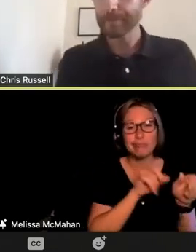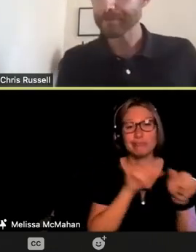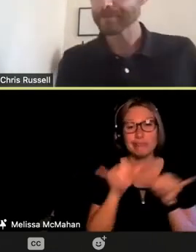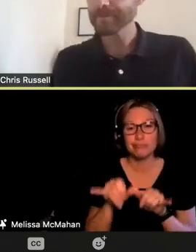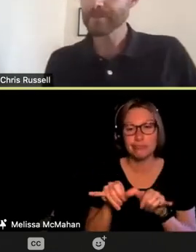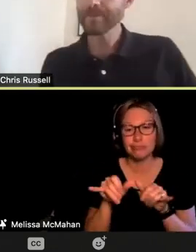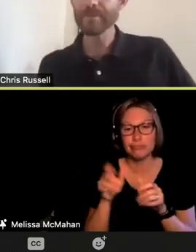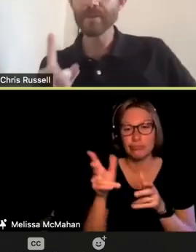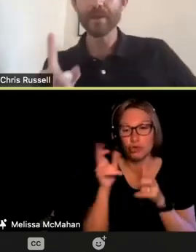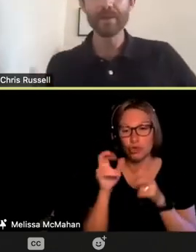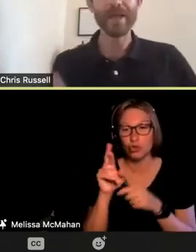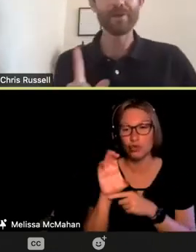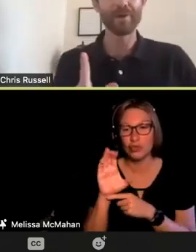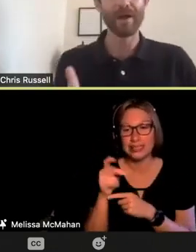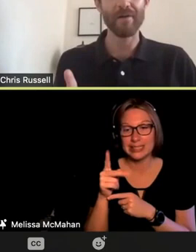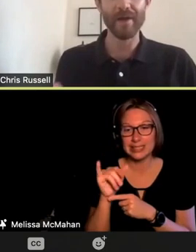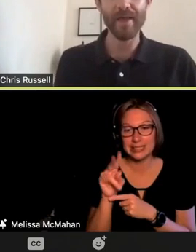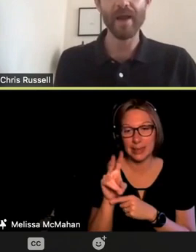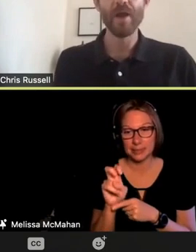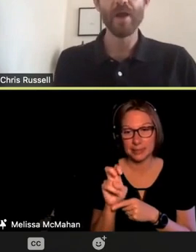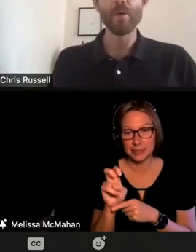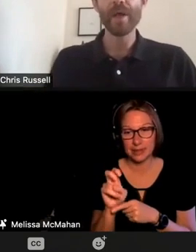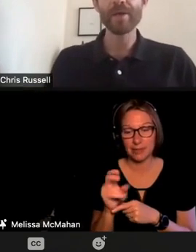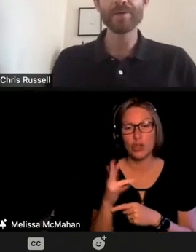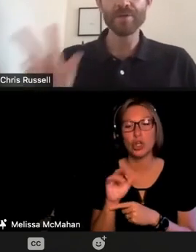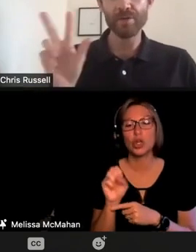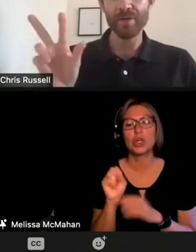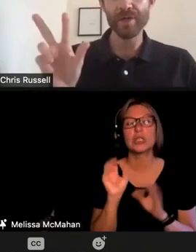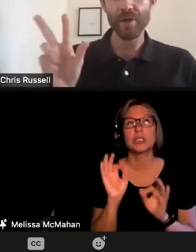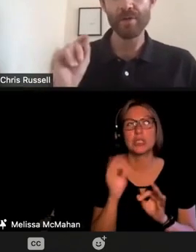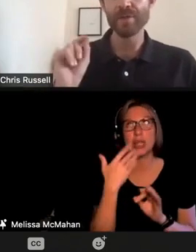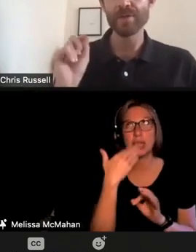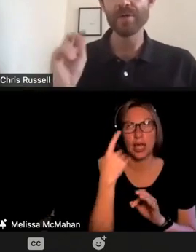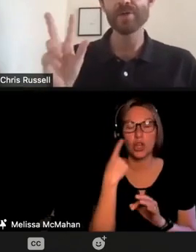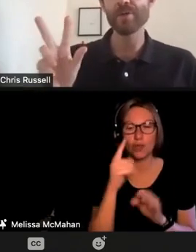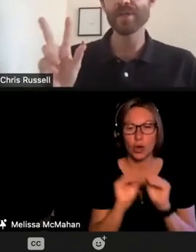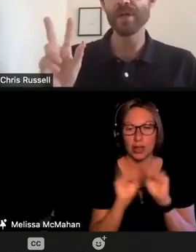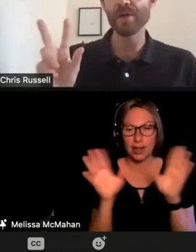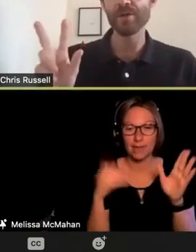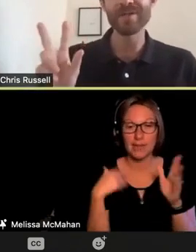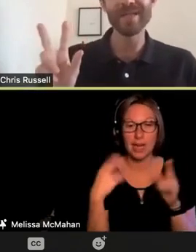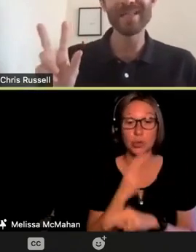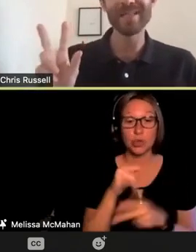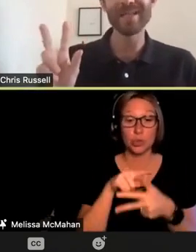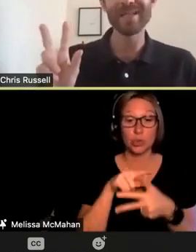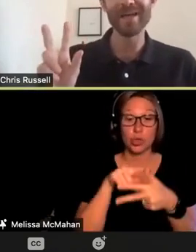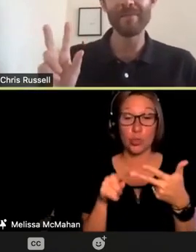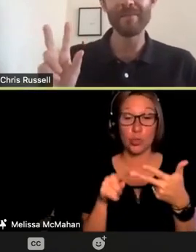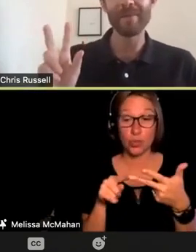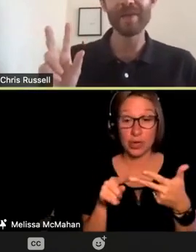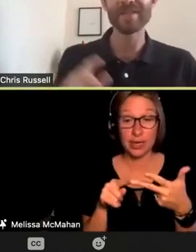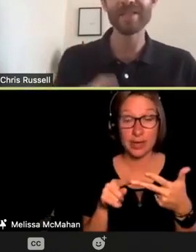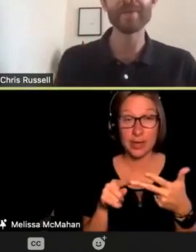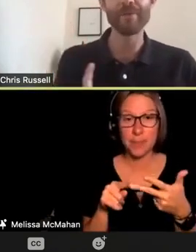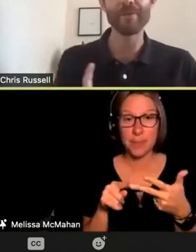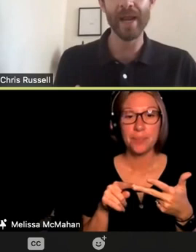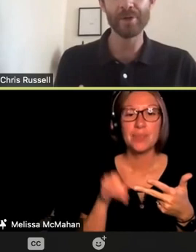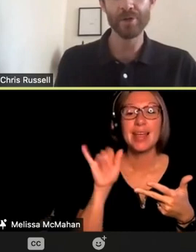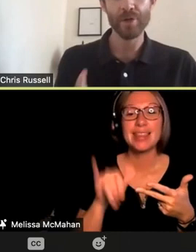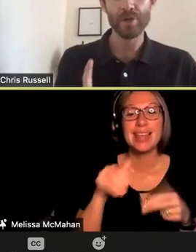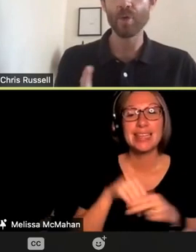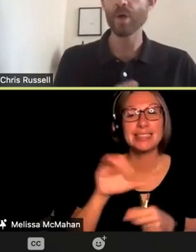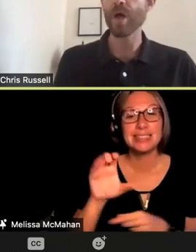Okay. Thank you for clarifying that. When I use those three terms, those are terms that are used in the